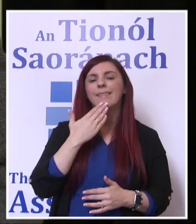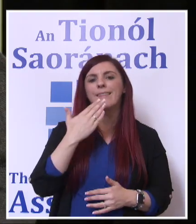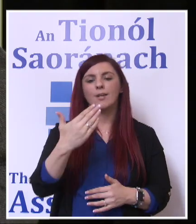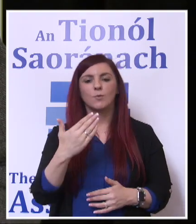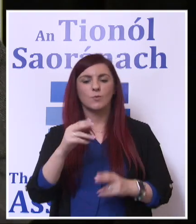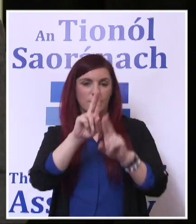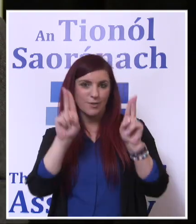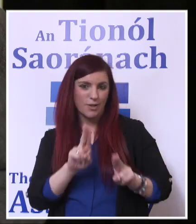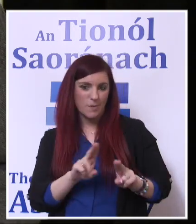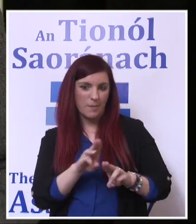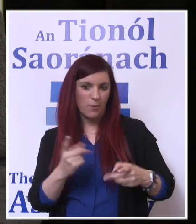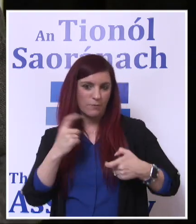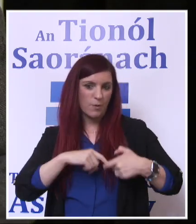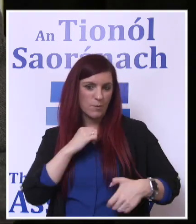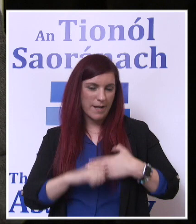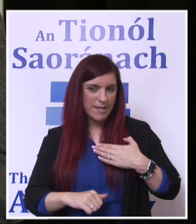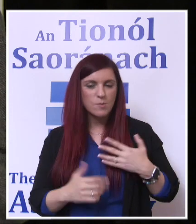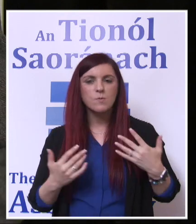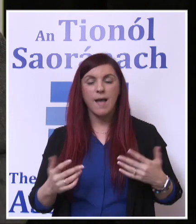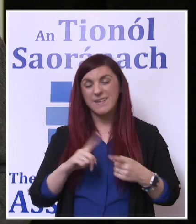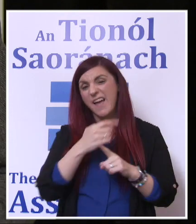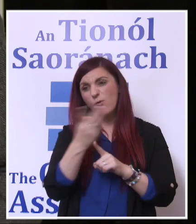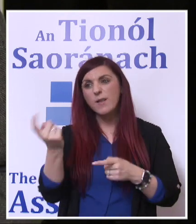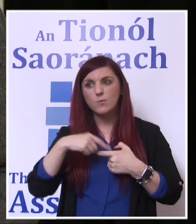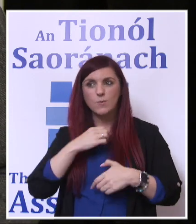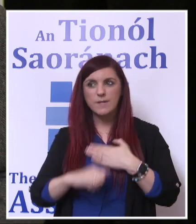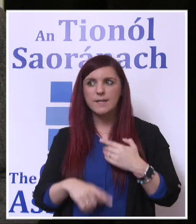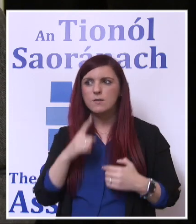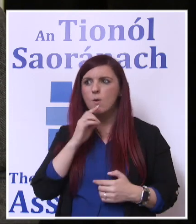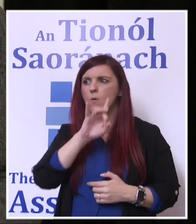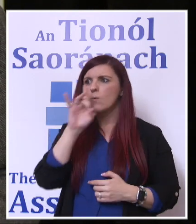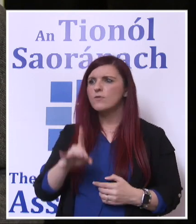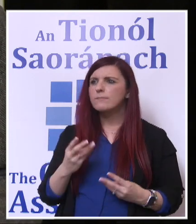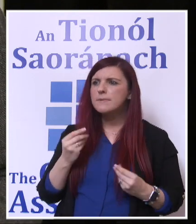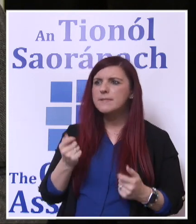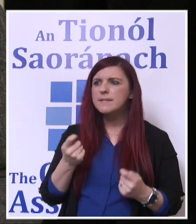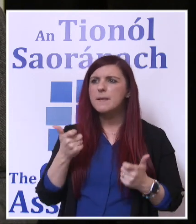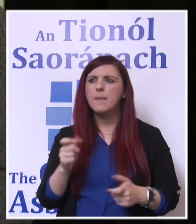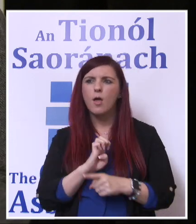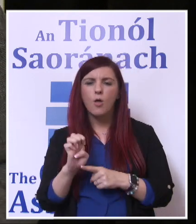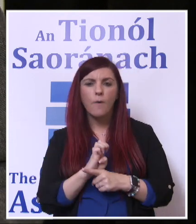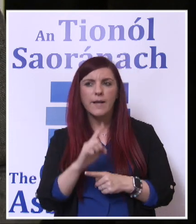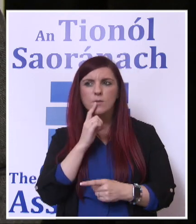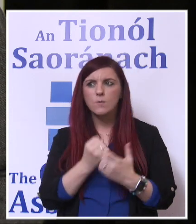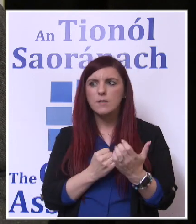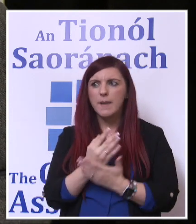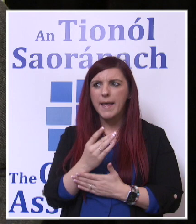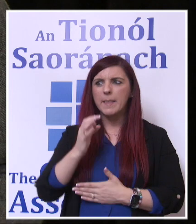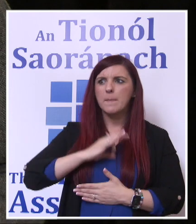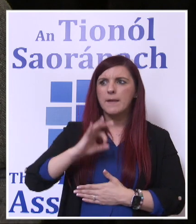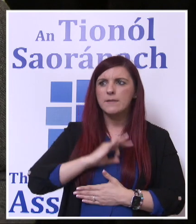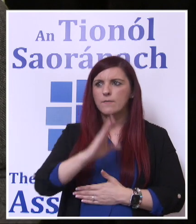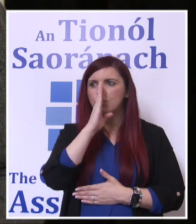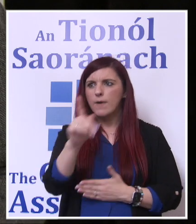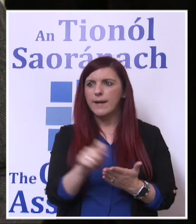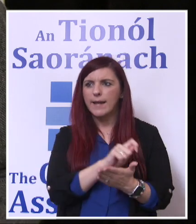and everyone here today. So the question is pretty straightforward, and really it's to explain the benefits of a direct elected mayor better.